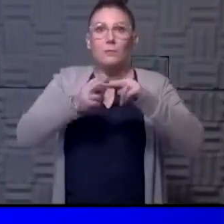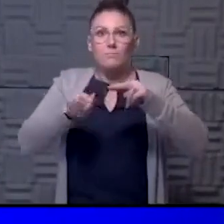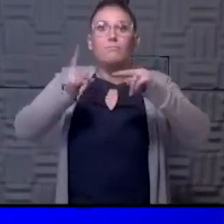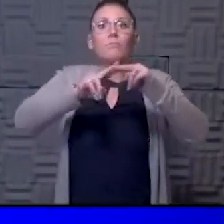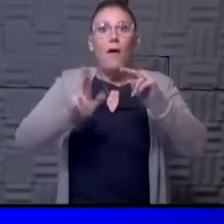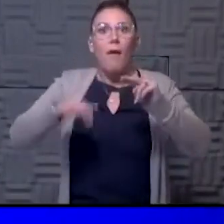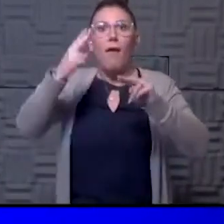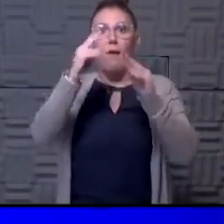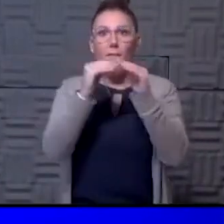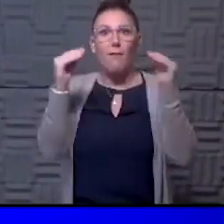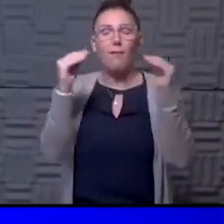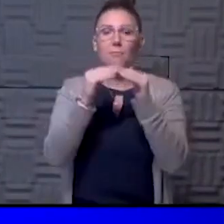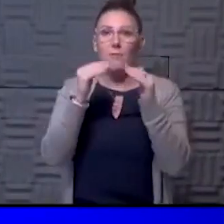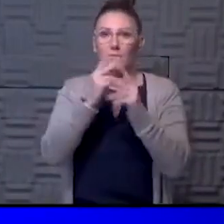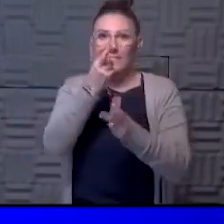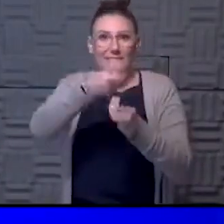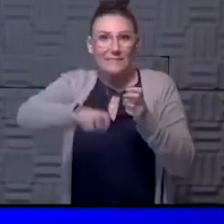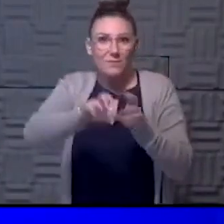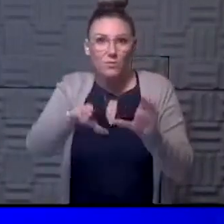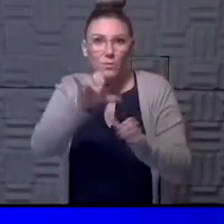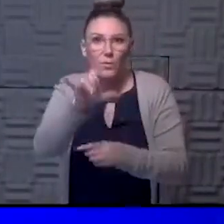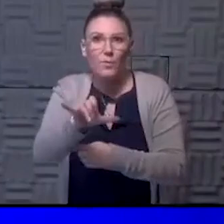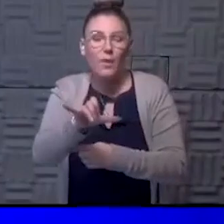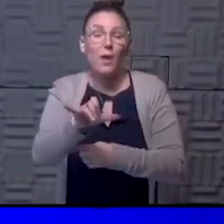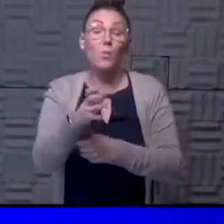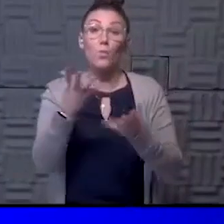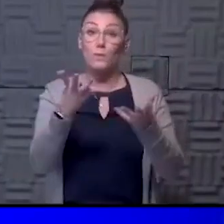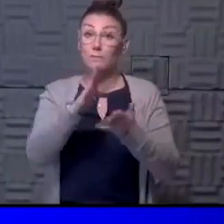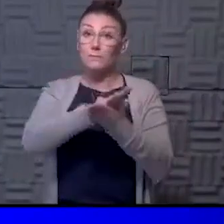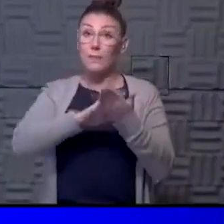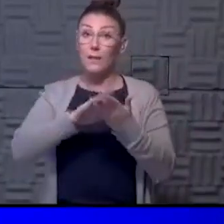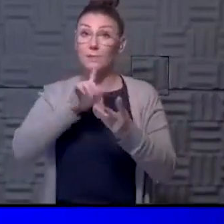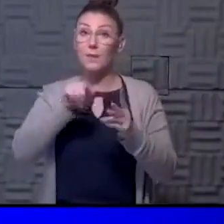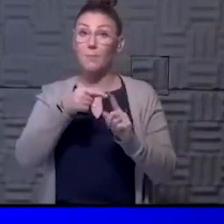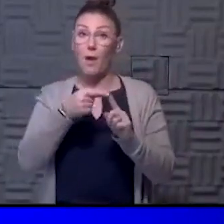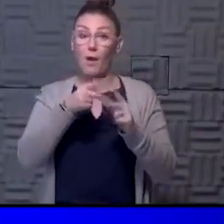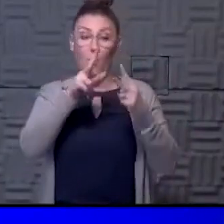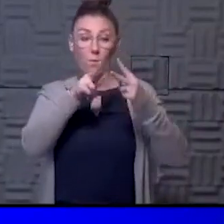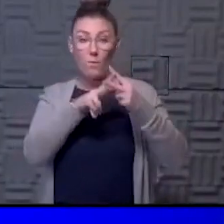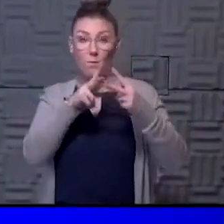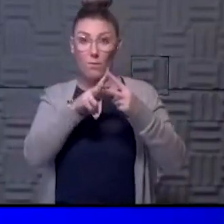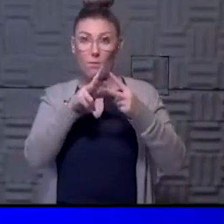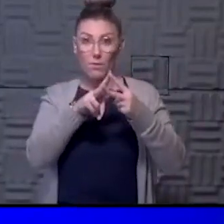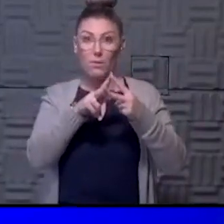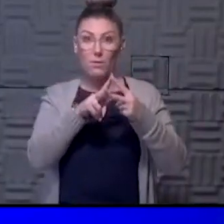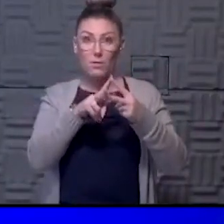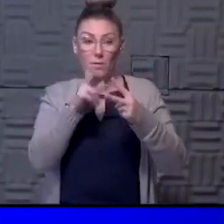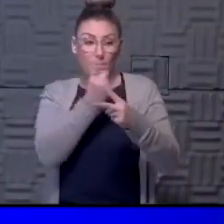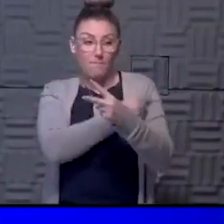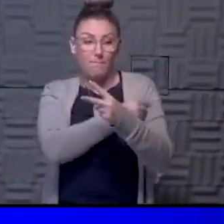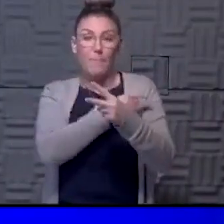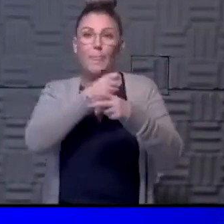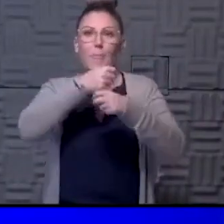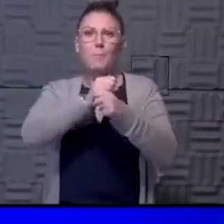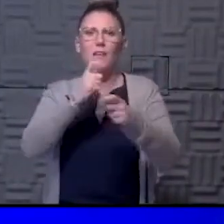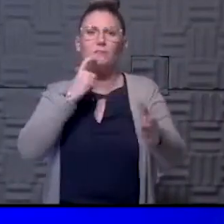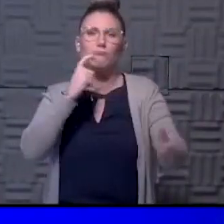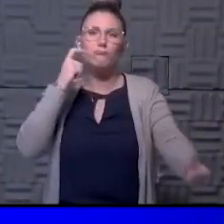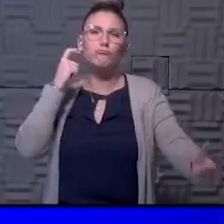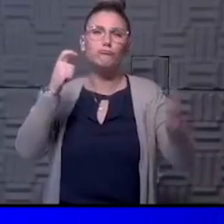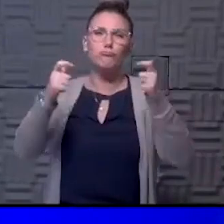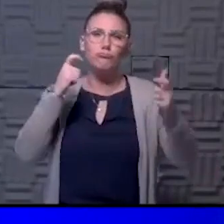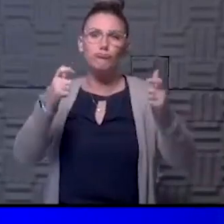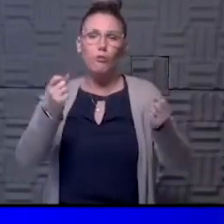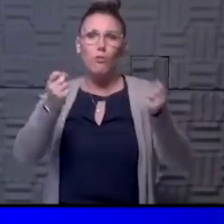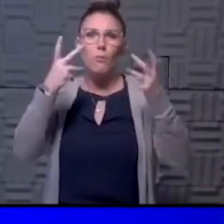high levels that it's very difficult to do that. The nice thing about the Moderna and Pfizer is they are able to create large amounts of these